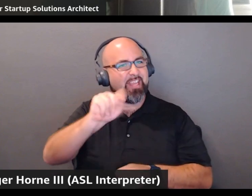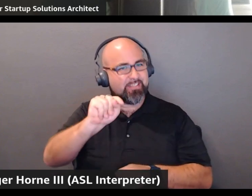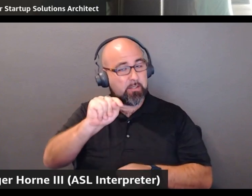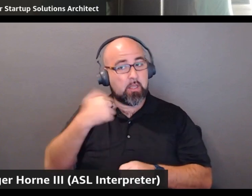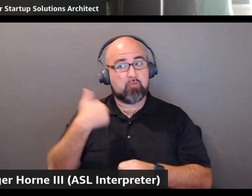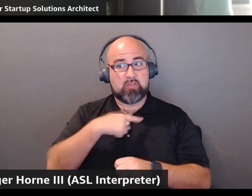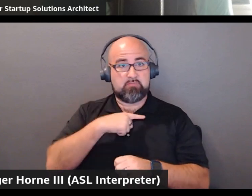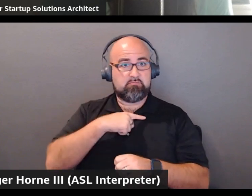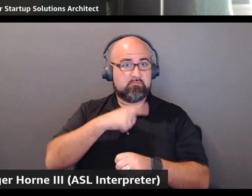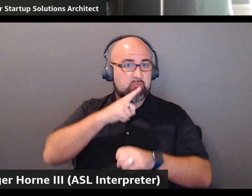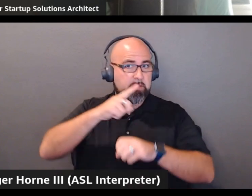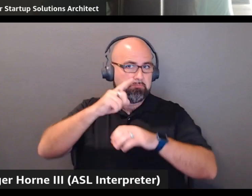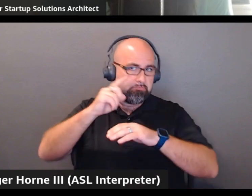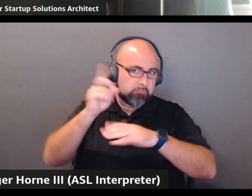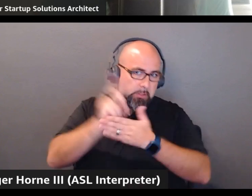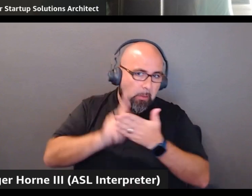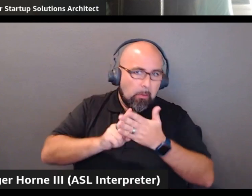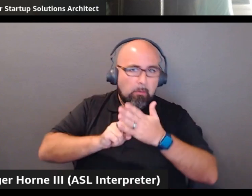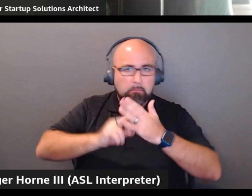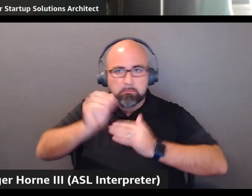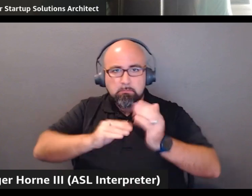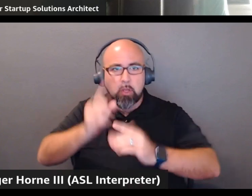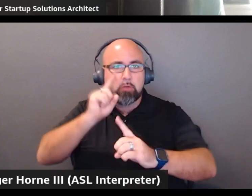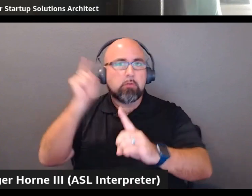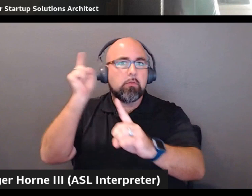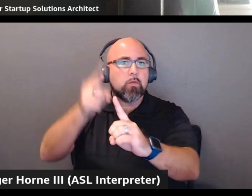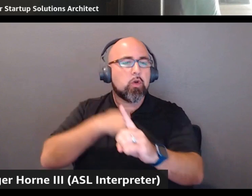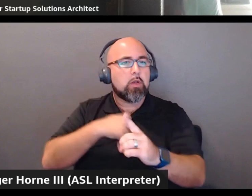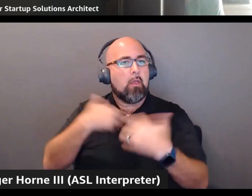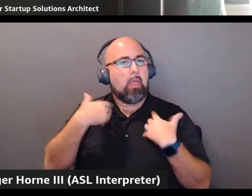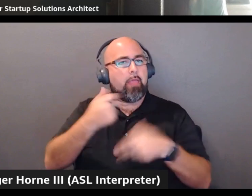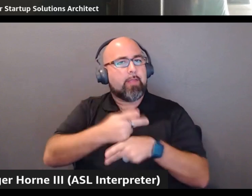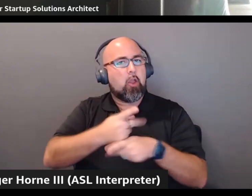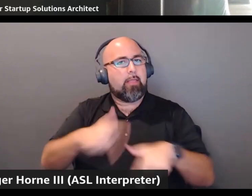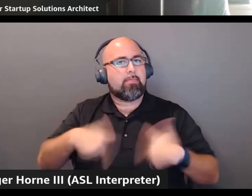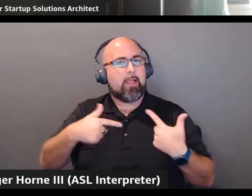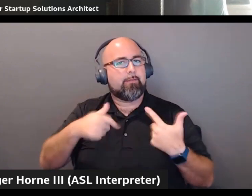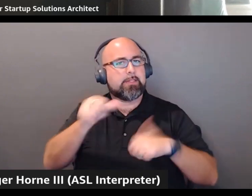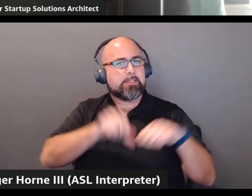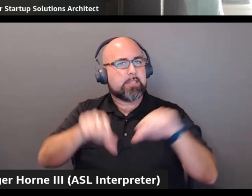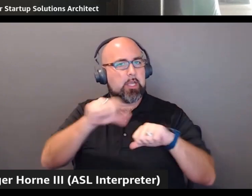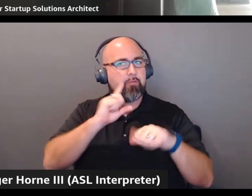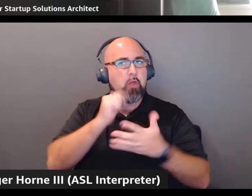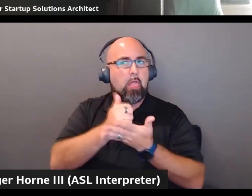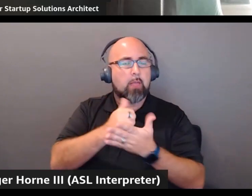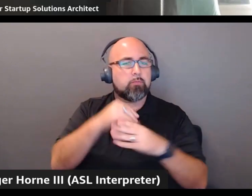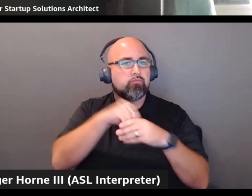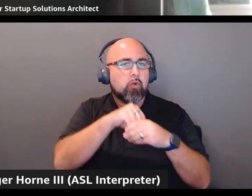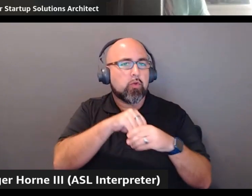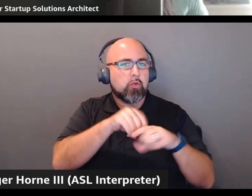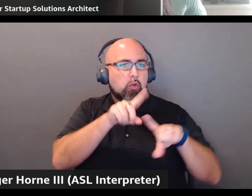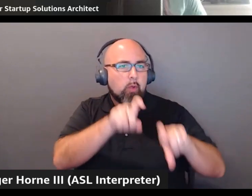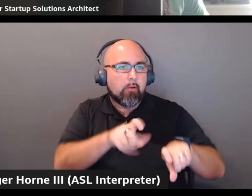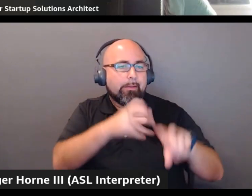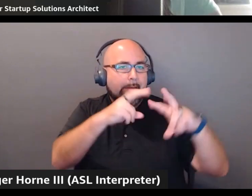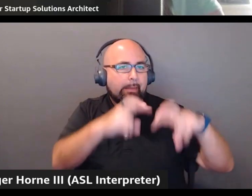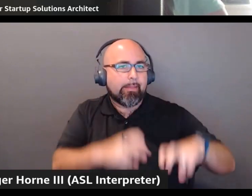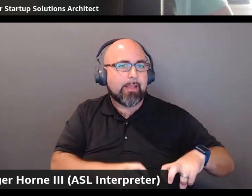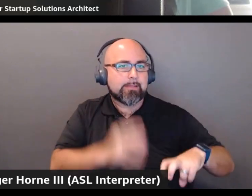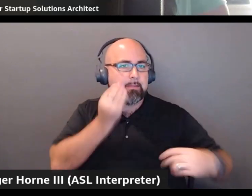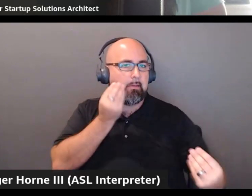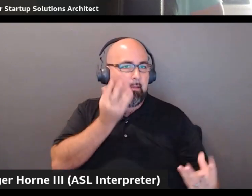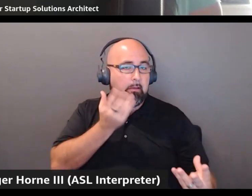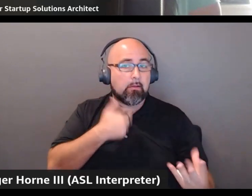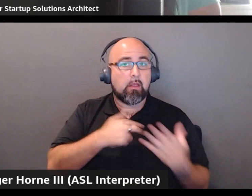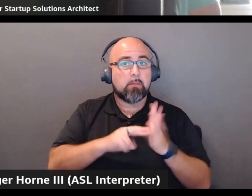and purposely built for healthcare and life science organization to help with storing, querying, and analyzing their data so that